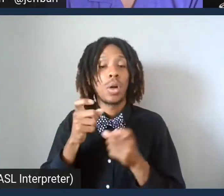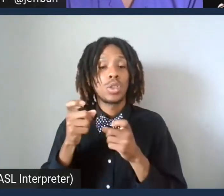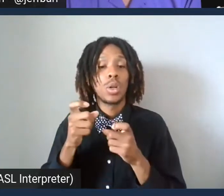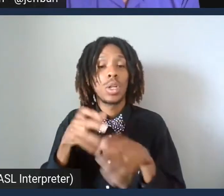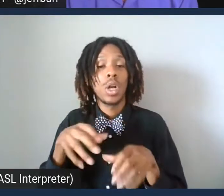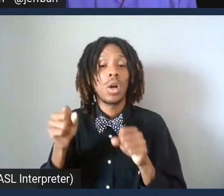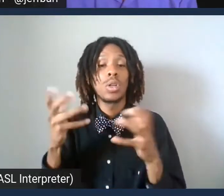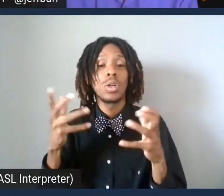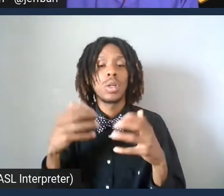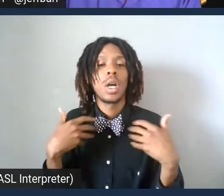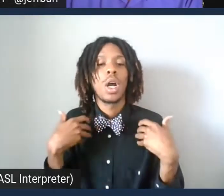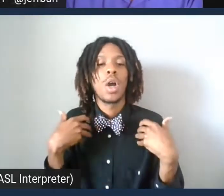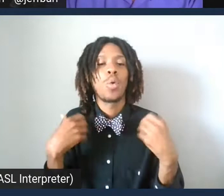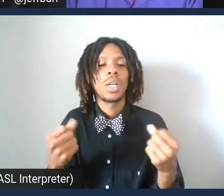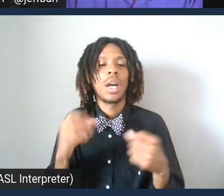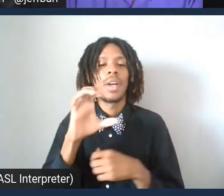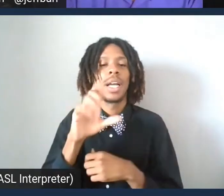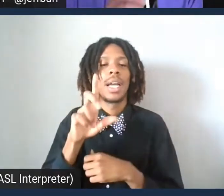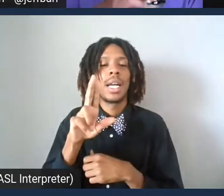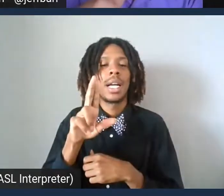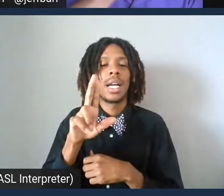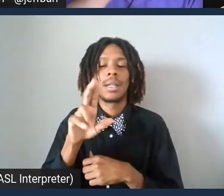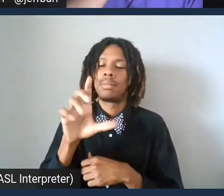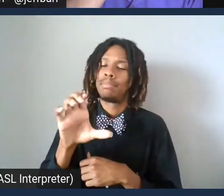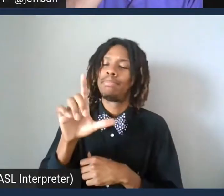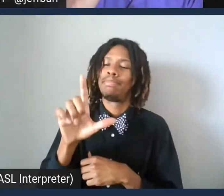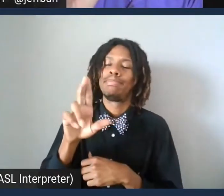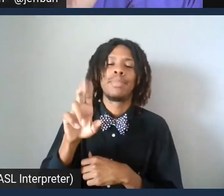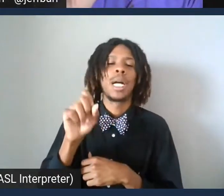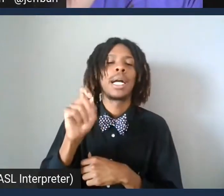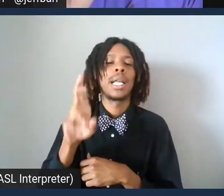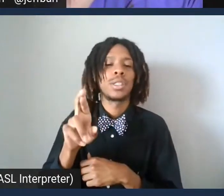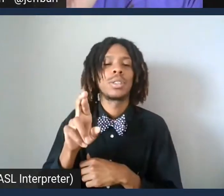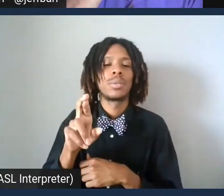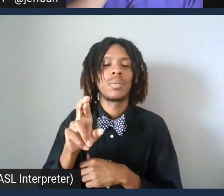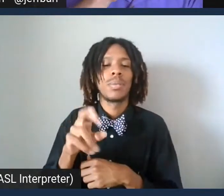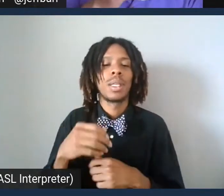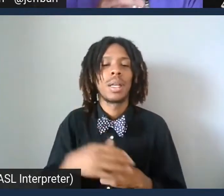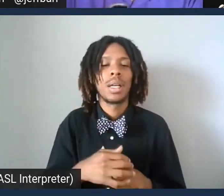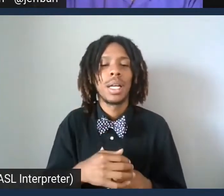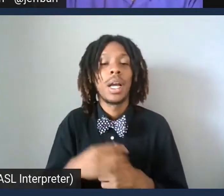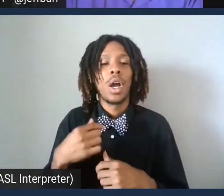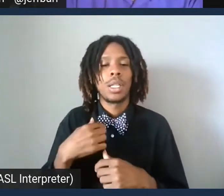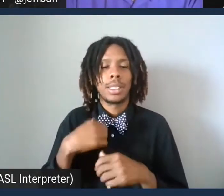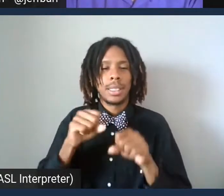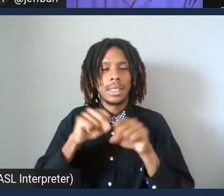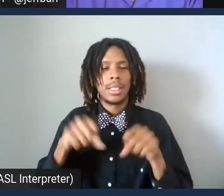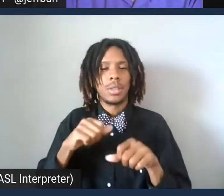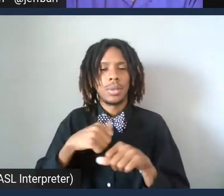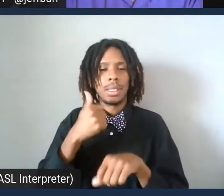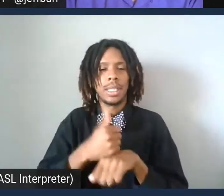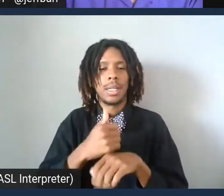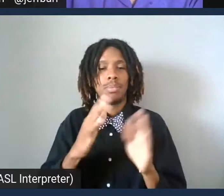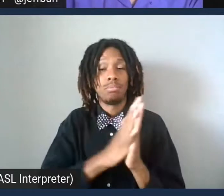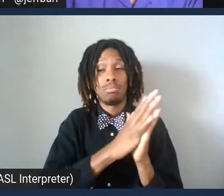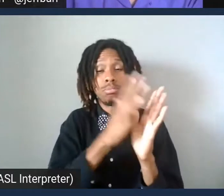we call recovery clusters, which are a set of infrastructure that we have across five different